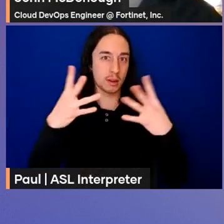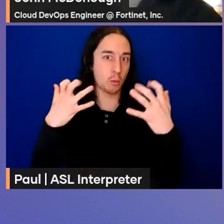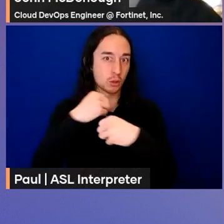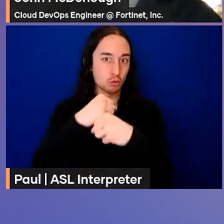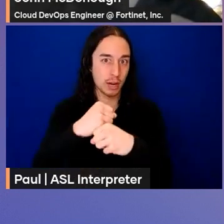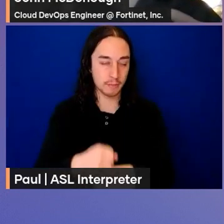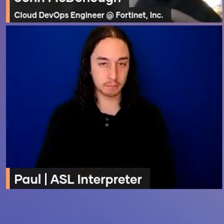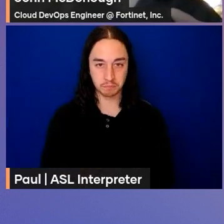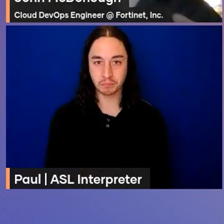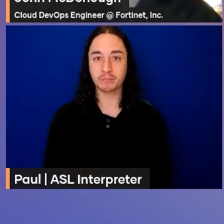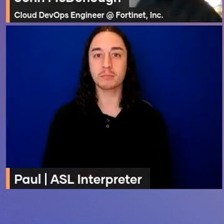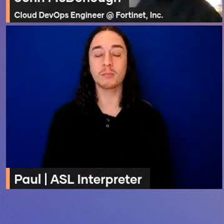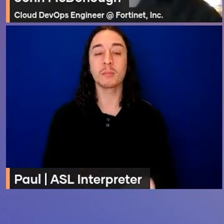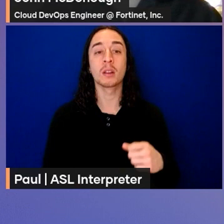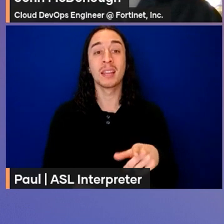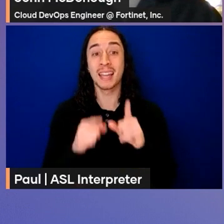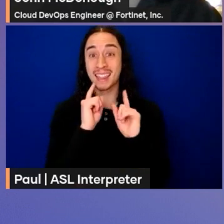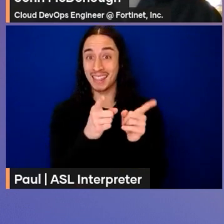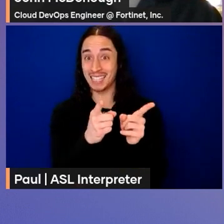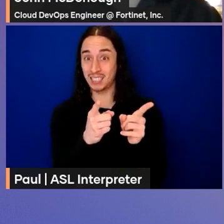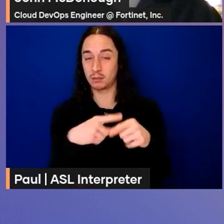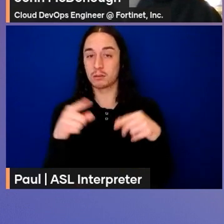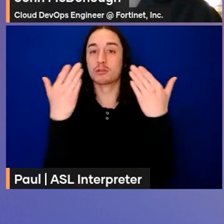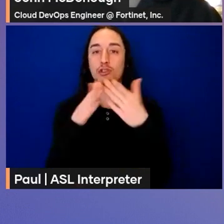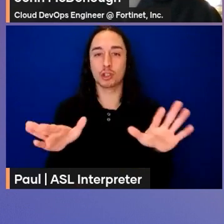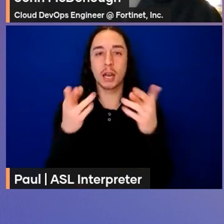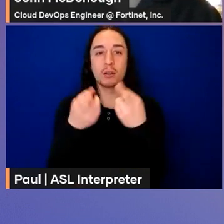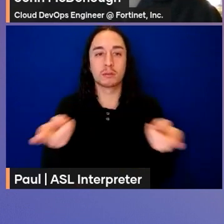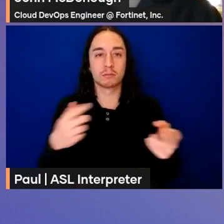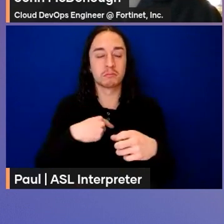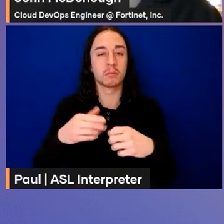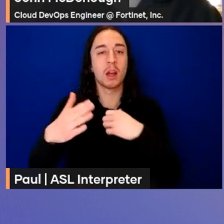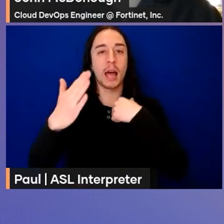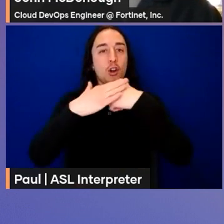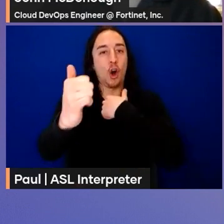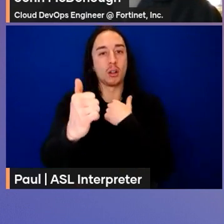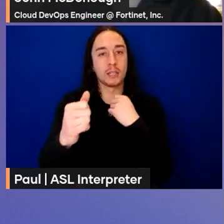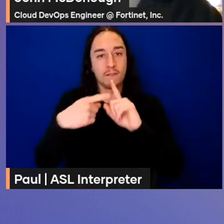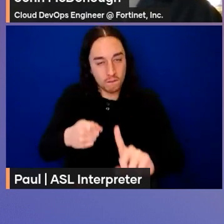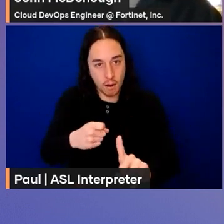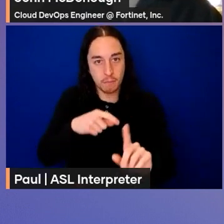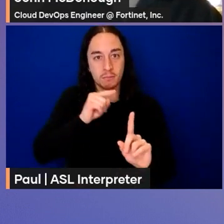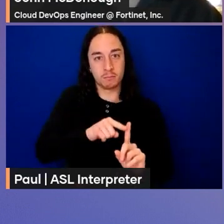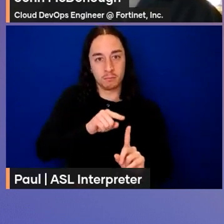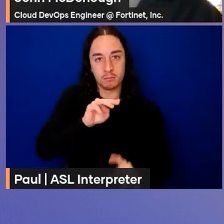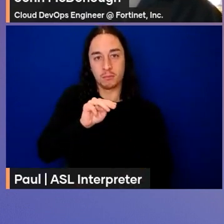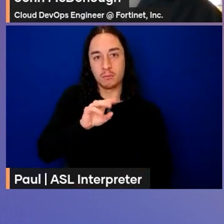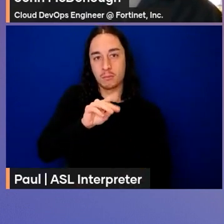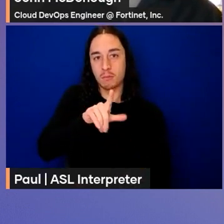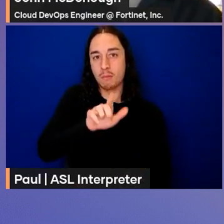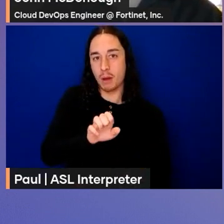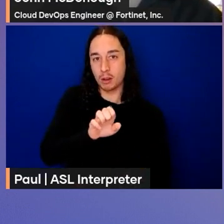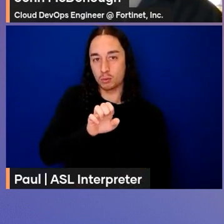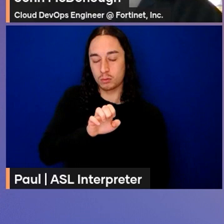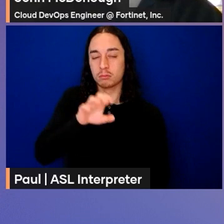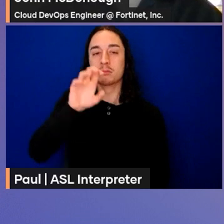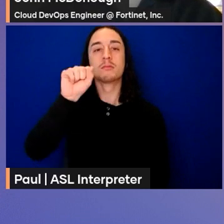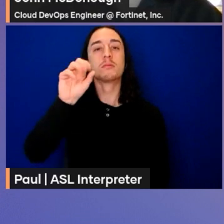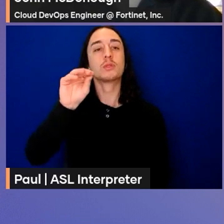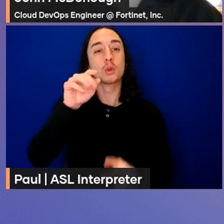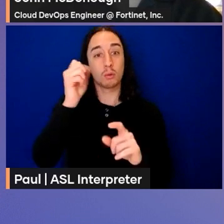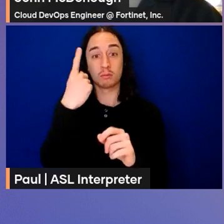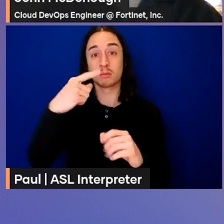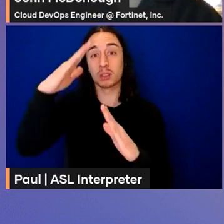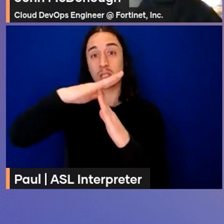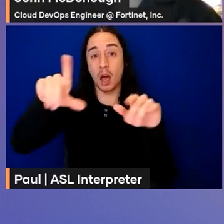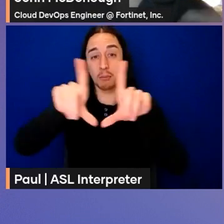This is my generic resource that I call from my module. And so the top